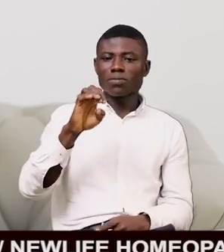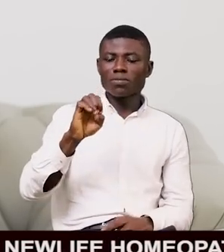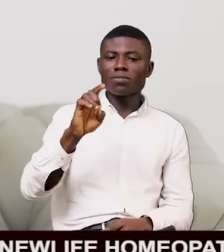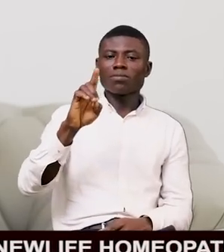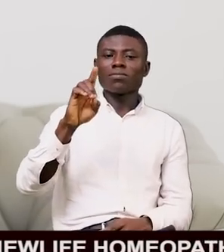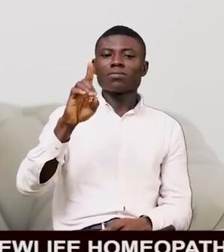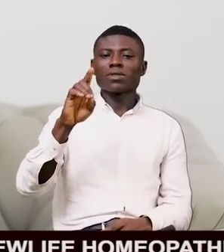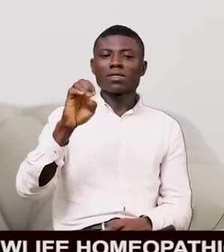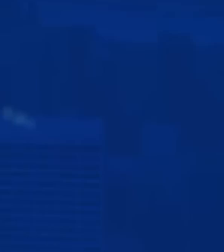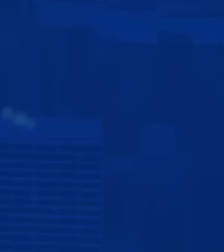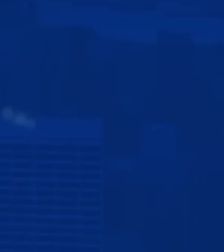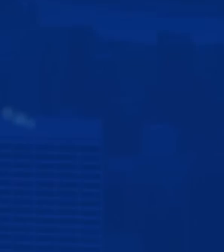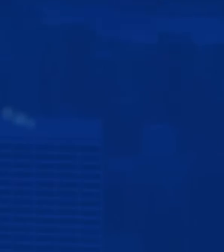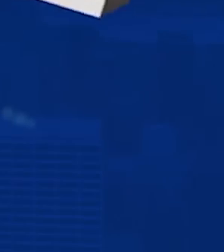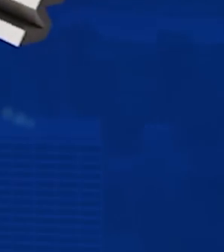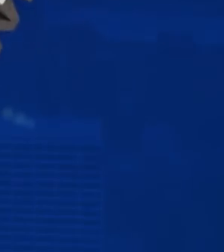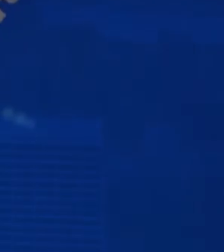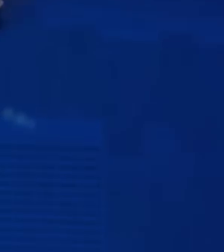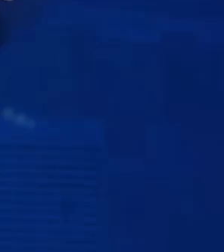bro, yeah, but it's here.